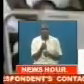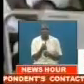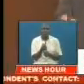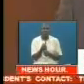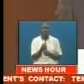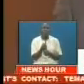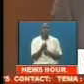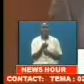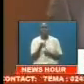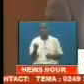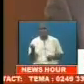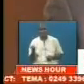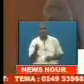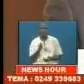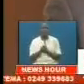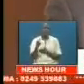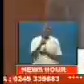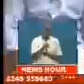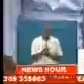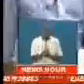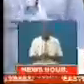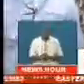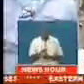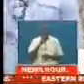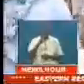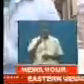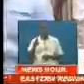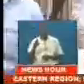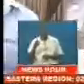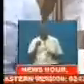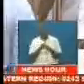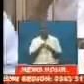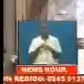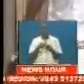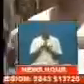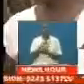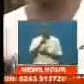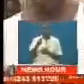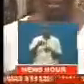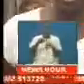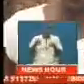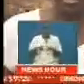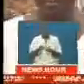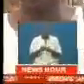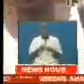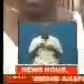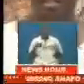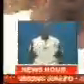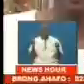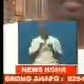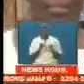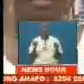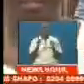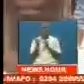personal protective equipment that we have received. The Volta region, which is part of the country's eastern border, has a lot of unmanned